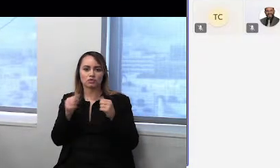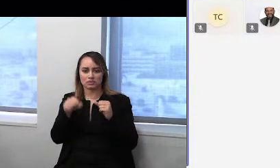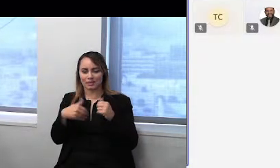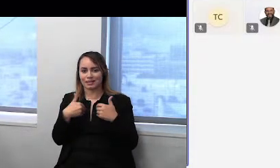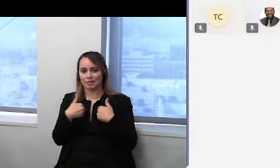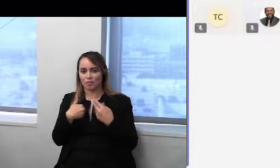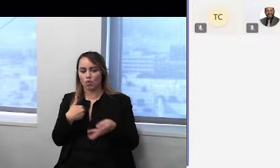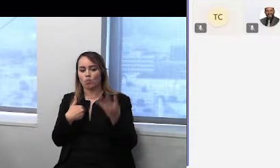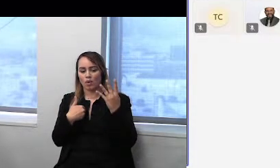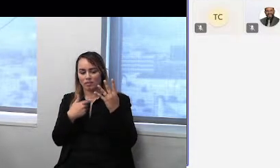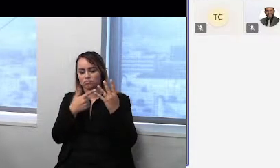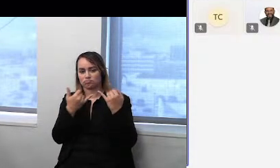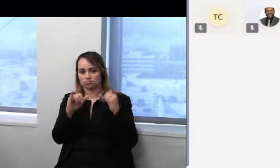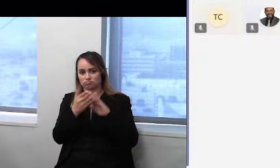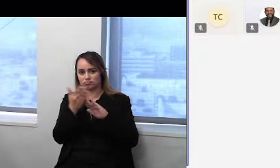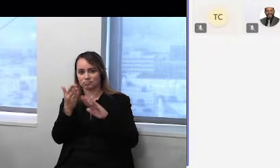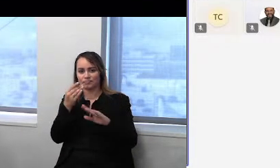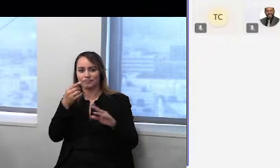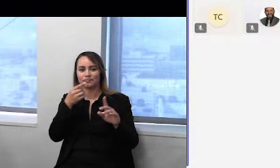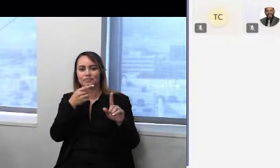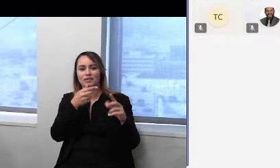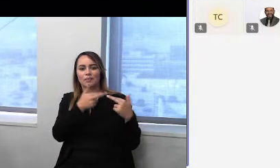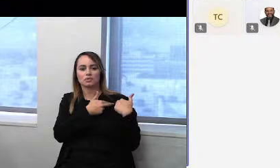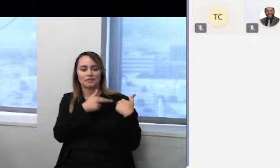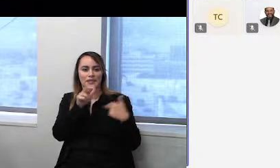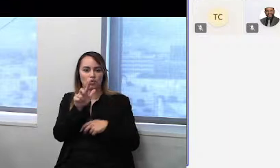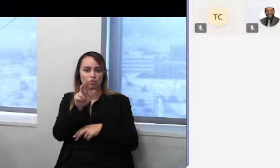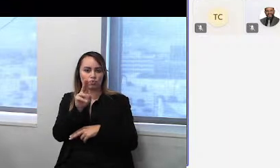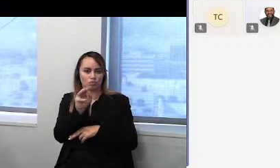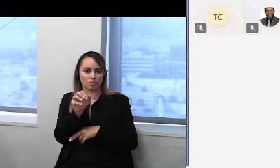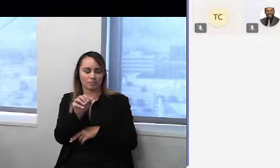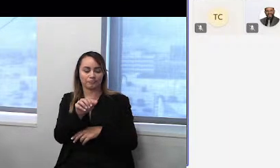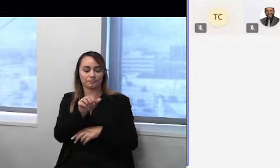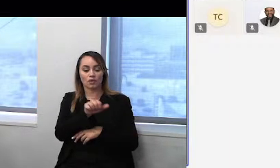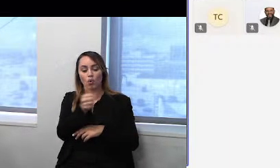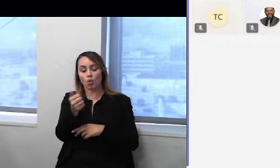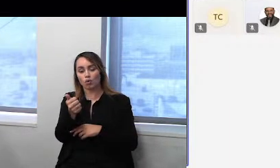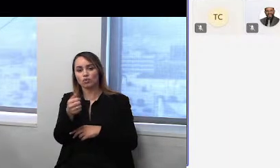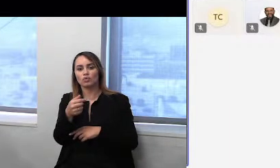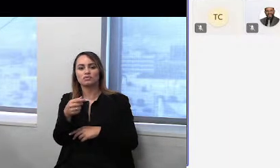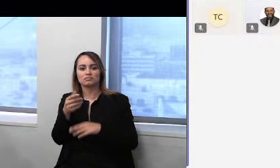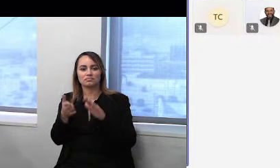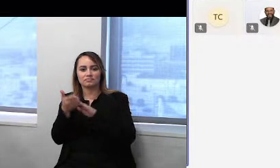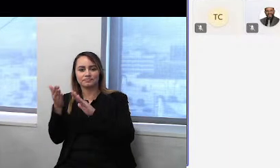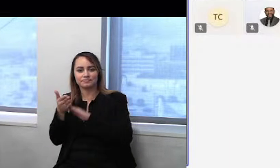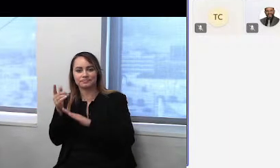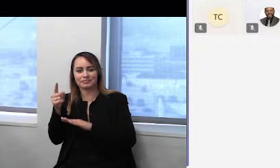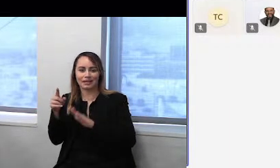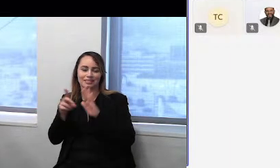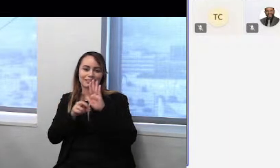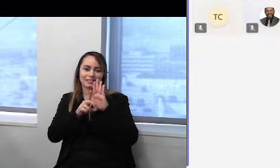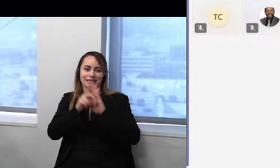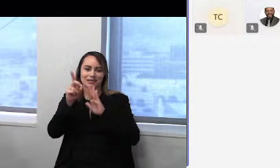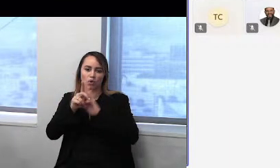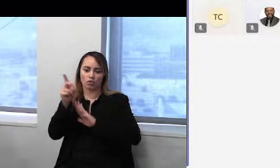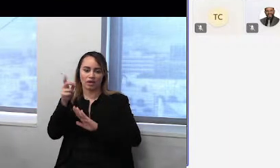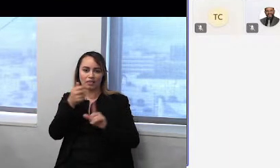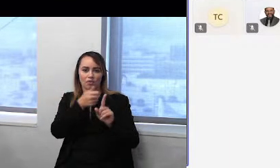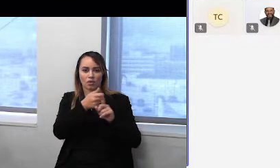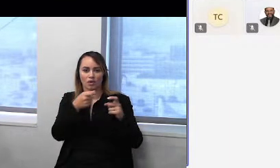being worked with the developers. Your second part of your question was a proactive planning for LUMA to determine where to place